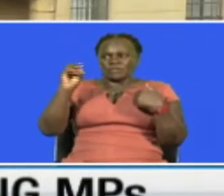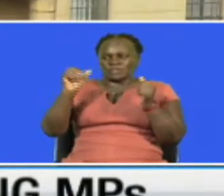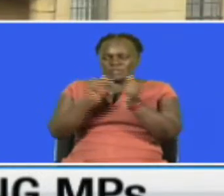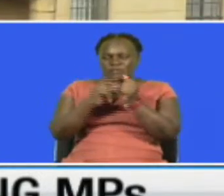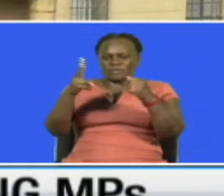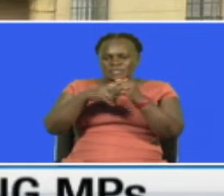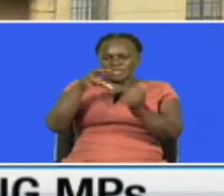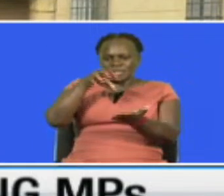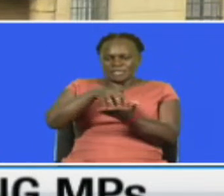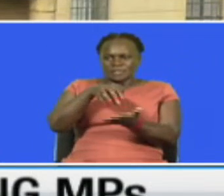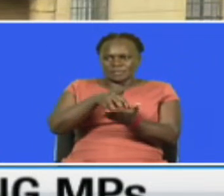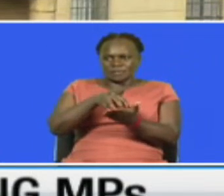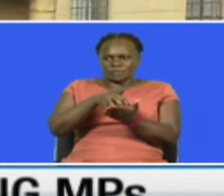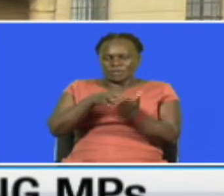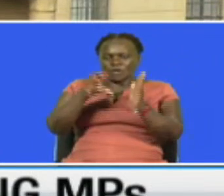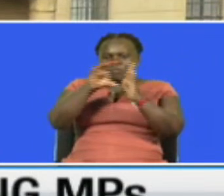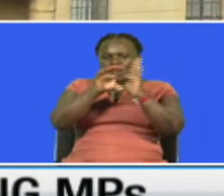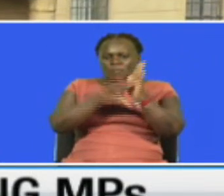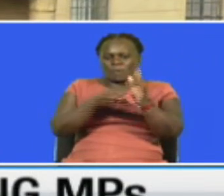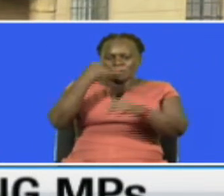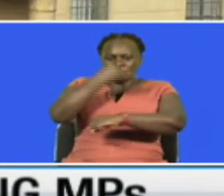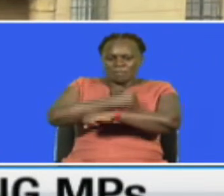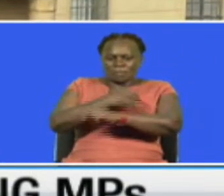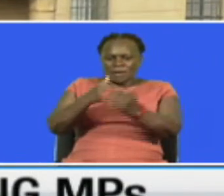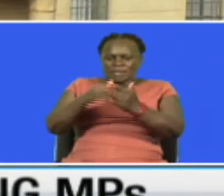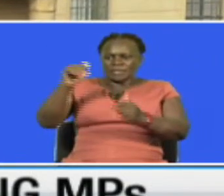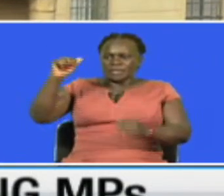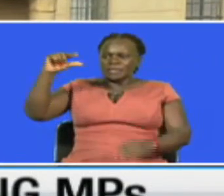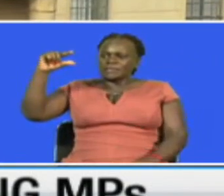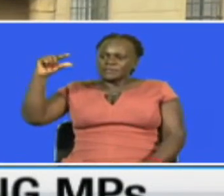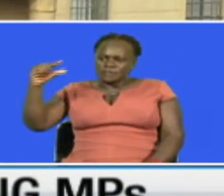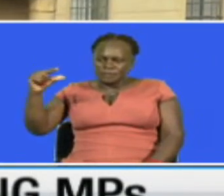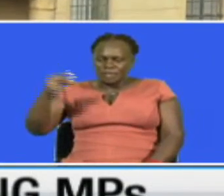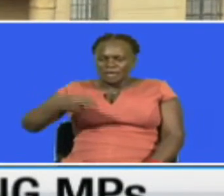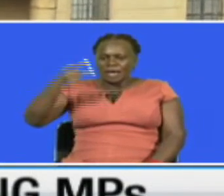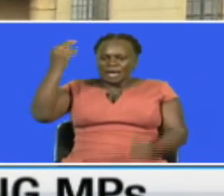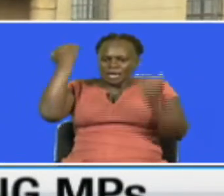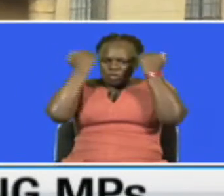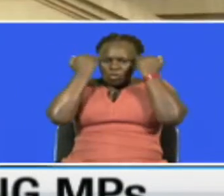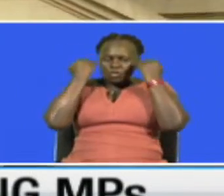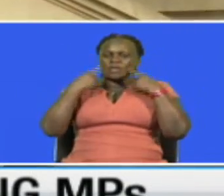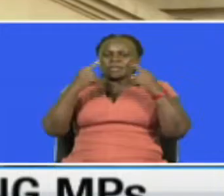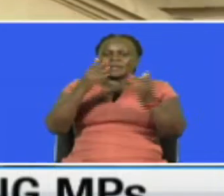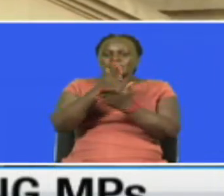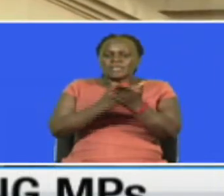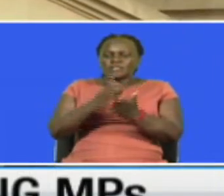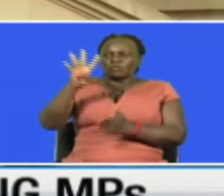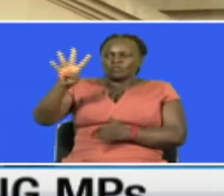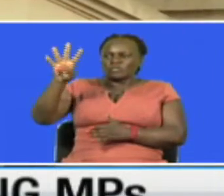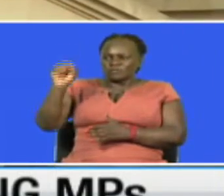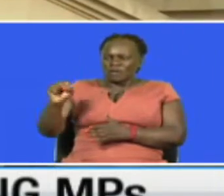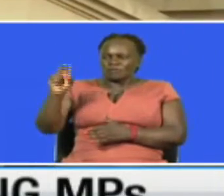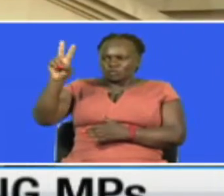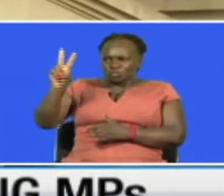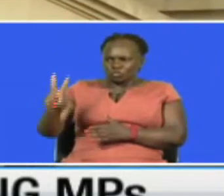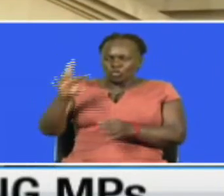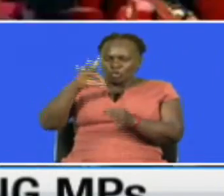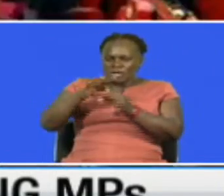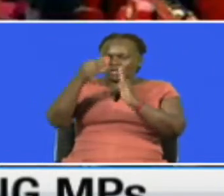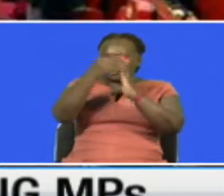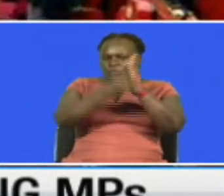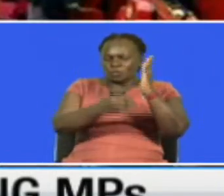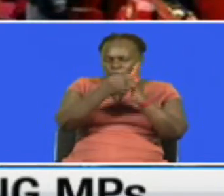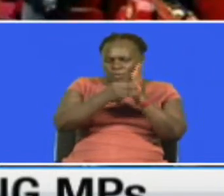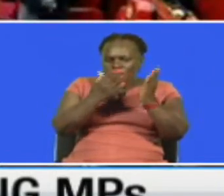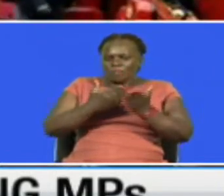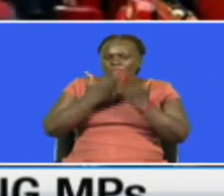2017 case of Katiba Institute versus the Attorney General, the High Court declared Section 45(2) of the Elections Act,